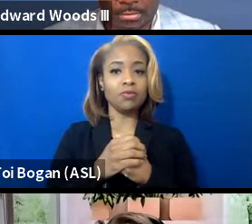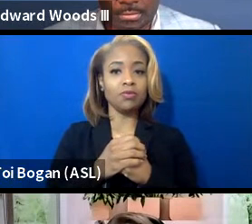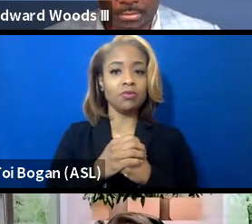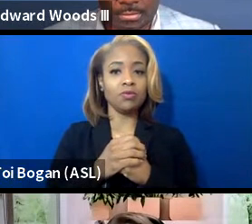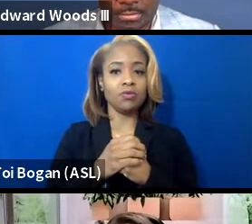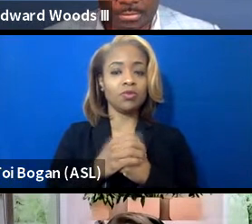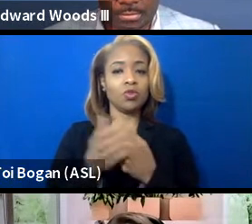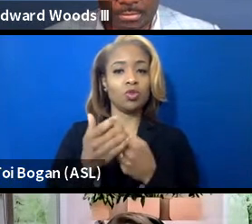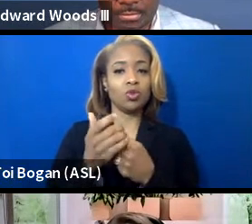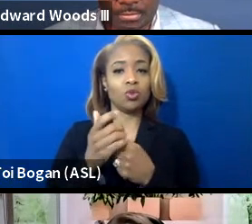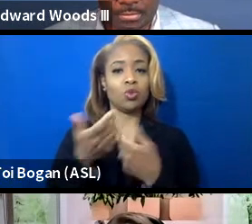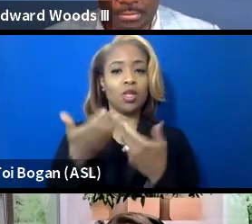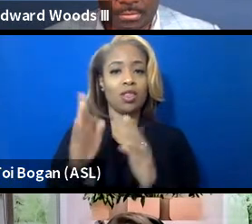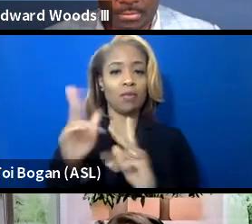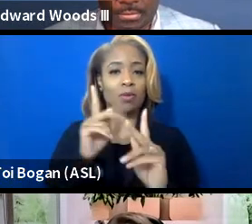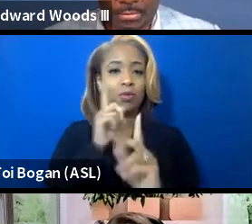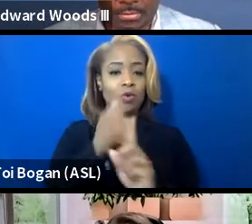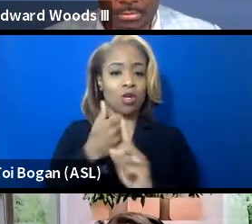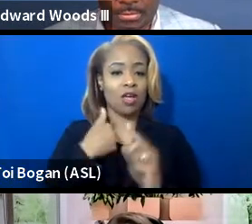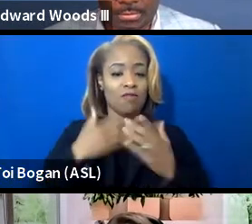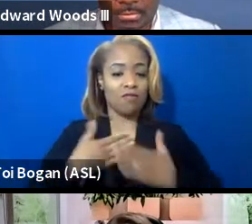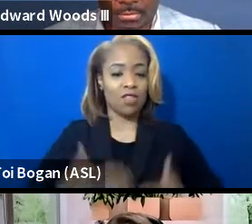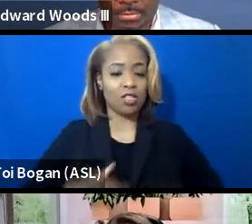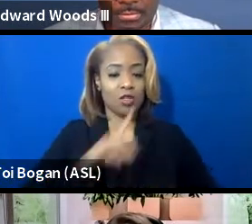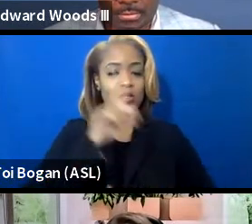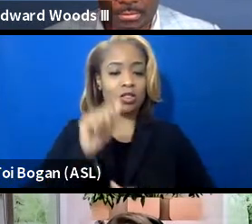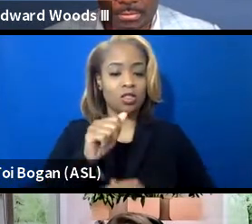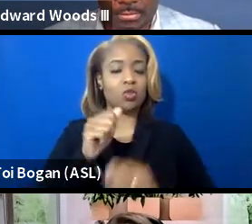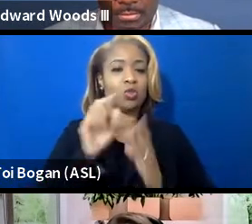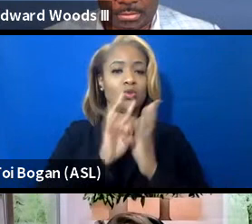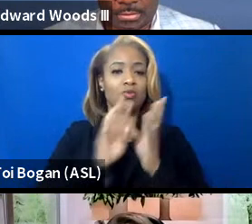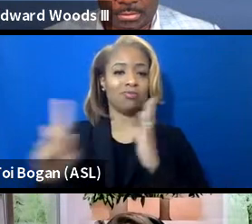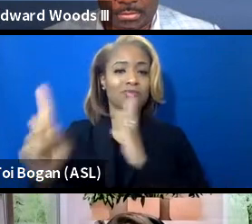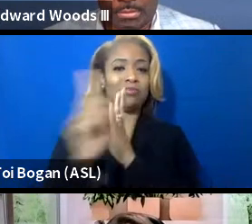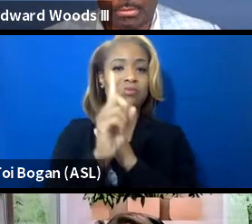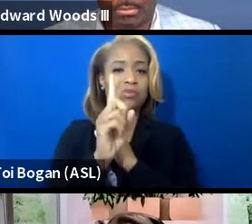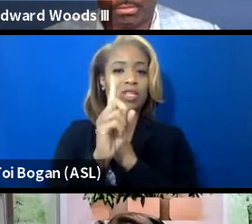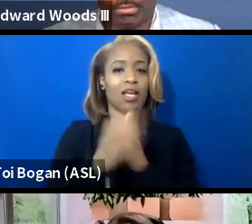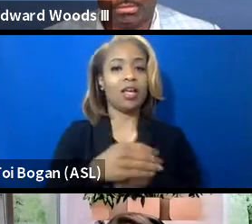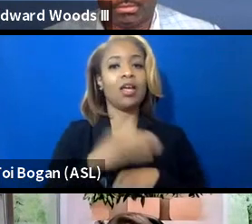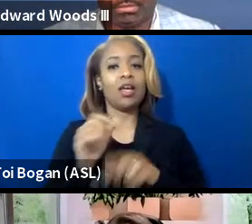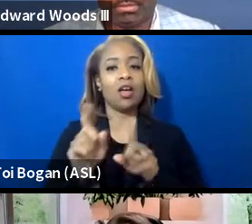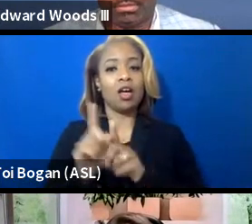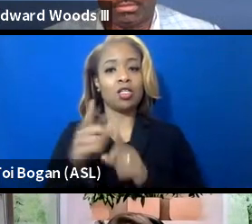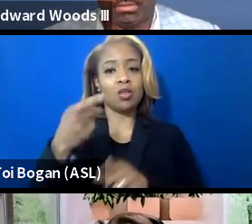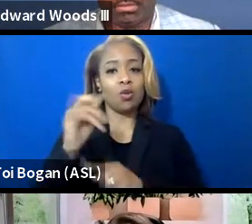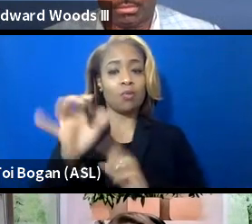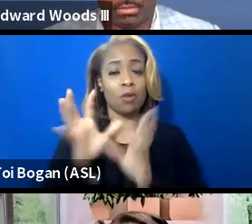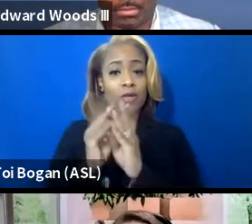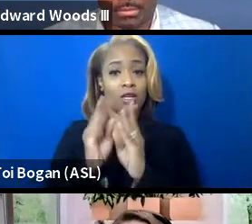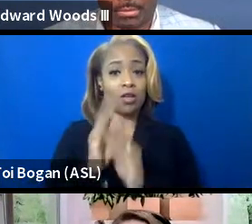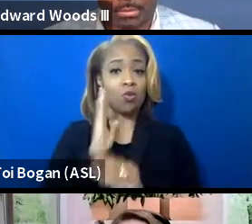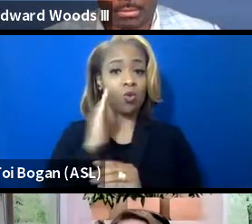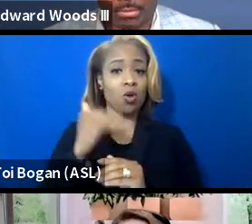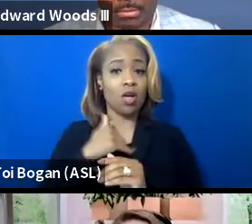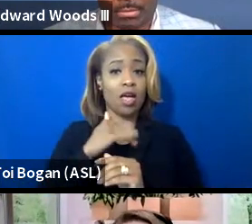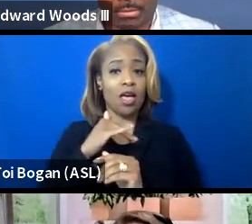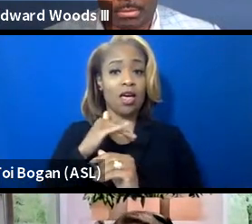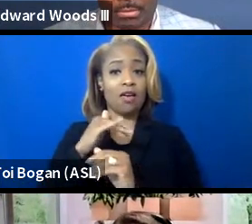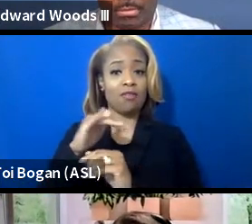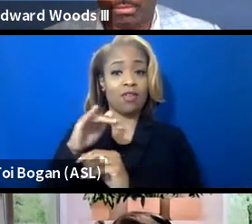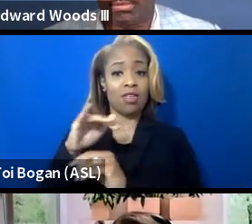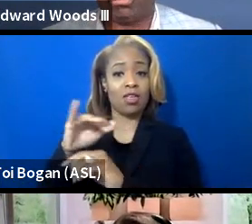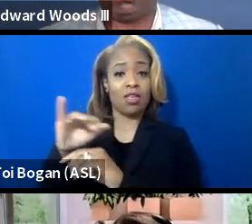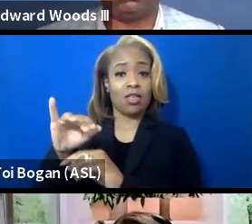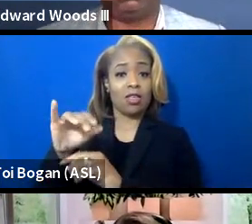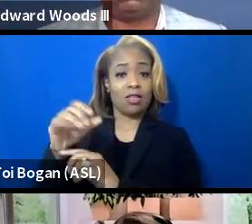grant people with physical disabilities first place in line. And I would also note the public hearings will have reserved seating for